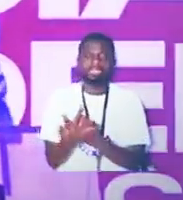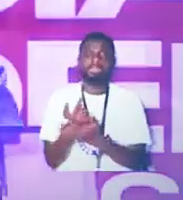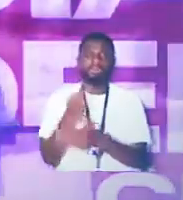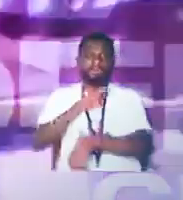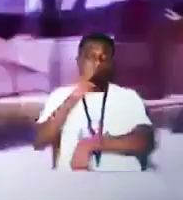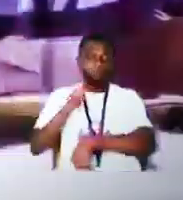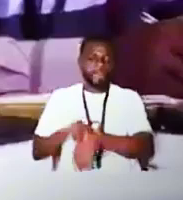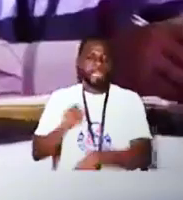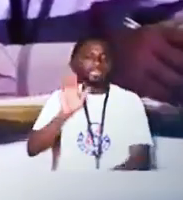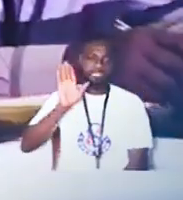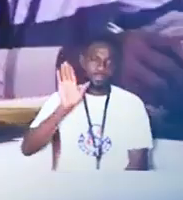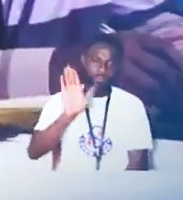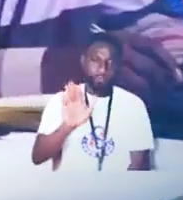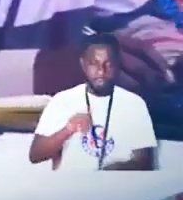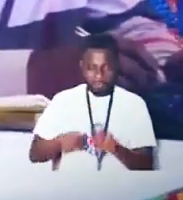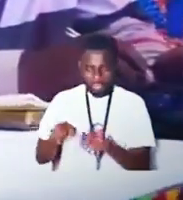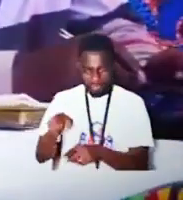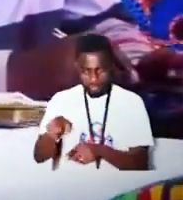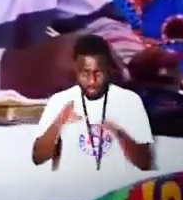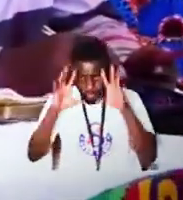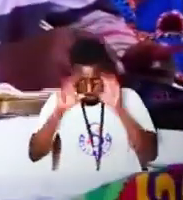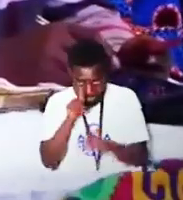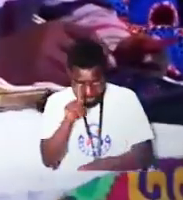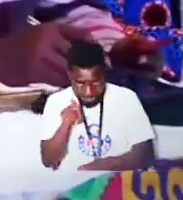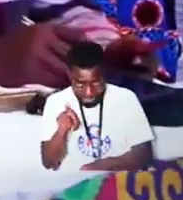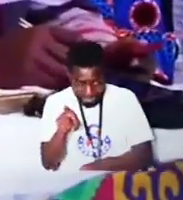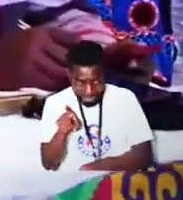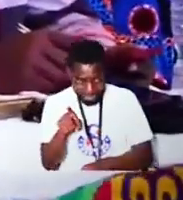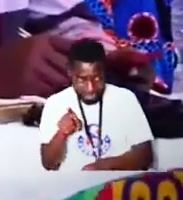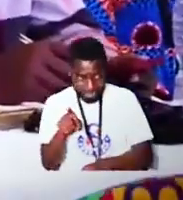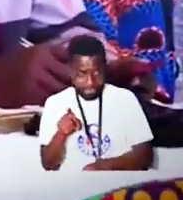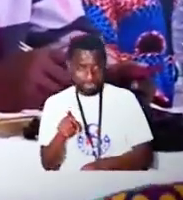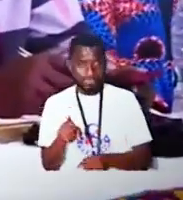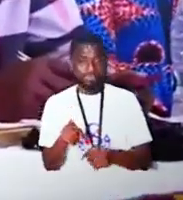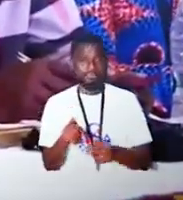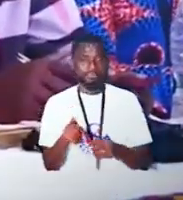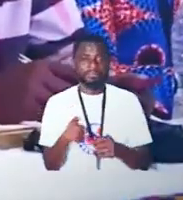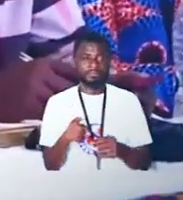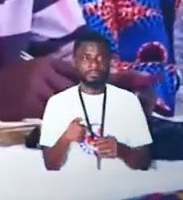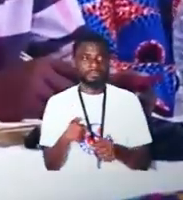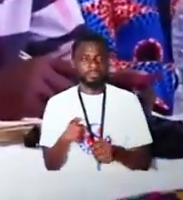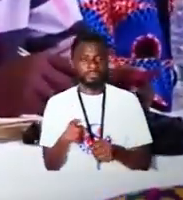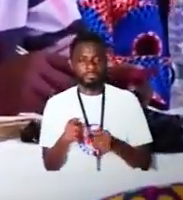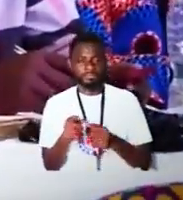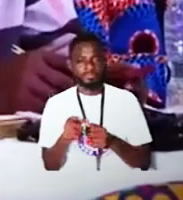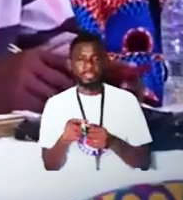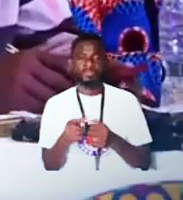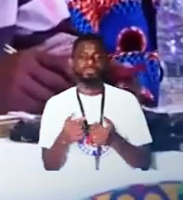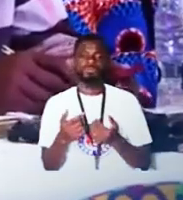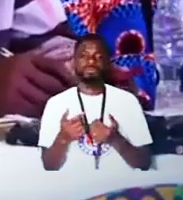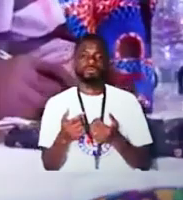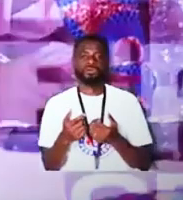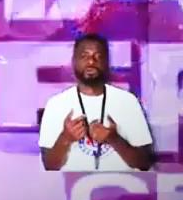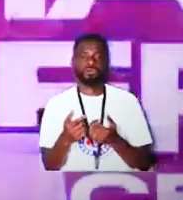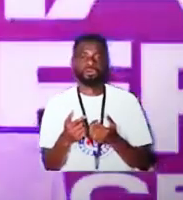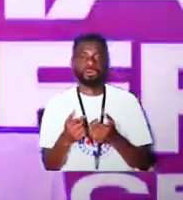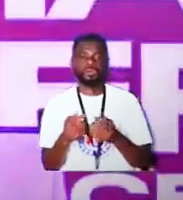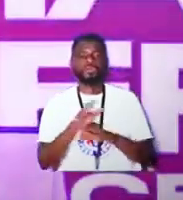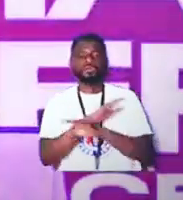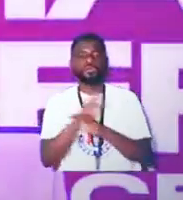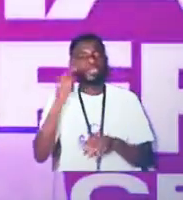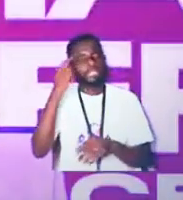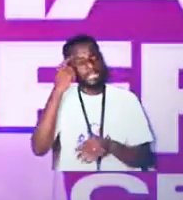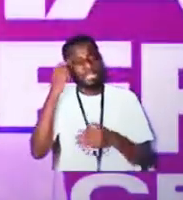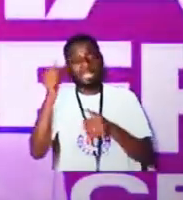Meanwhile, you are not the president. See? So they thought that all of us have a part to play. So don't think